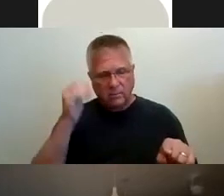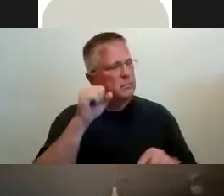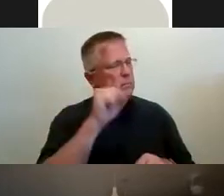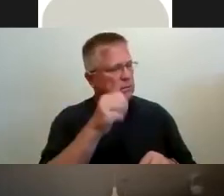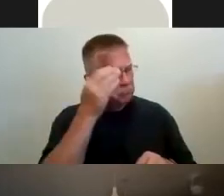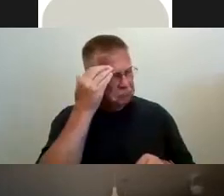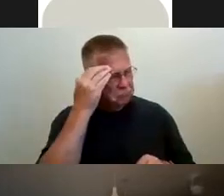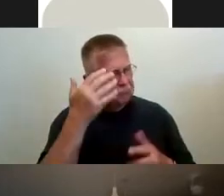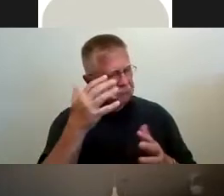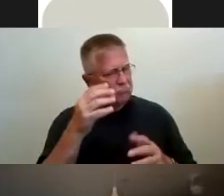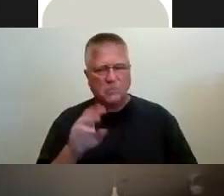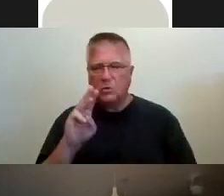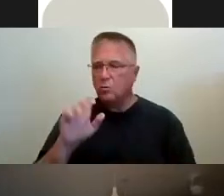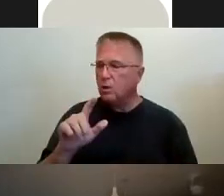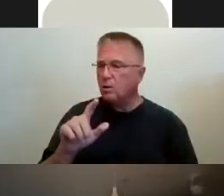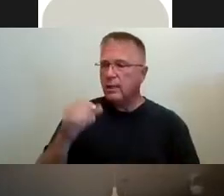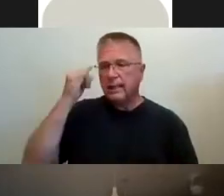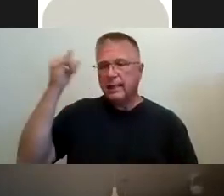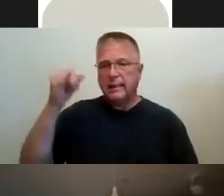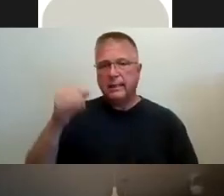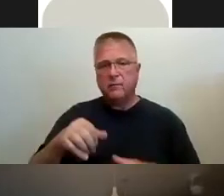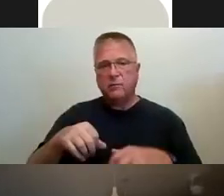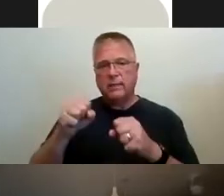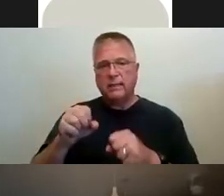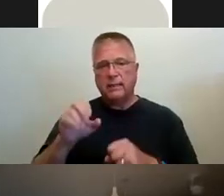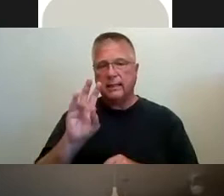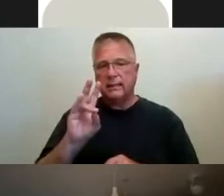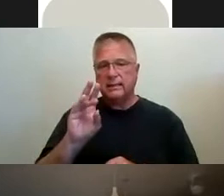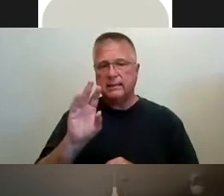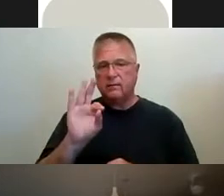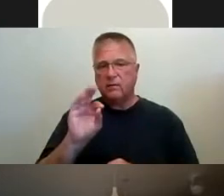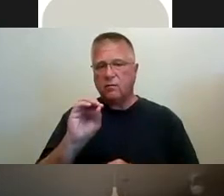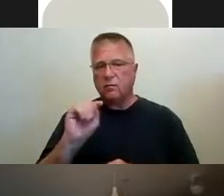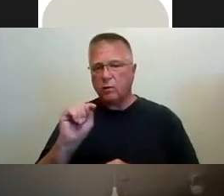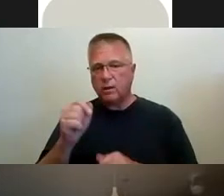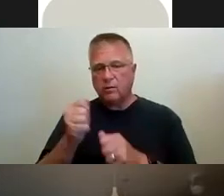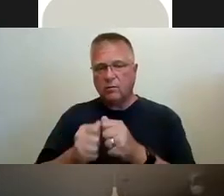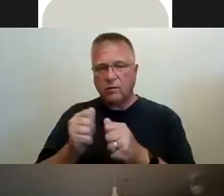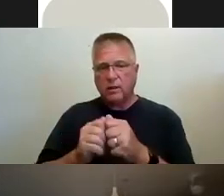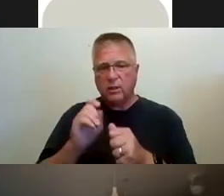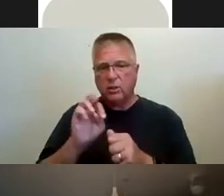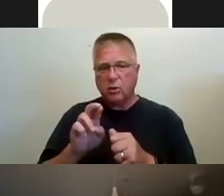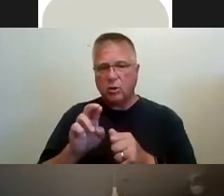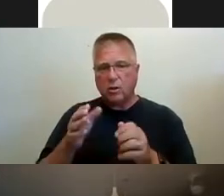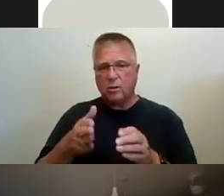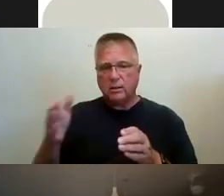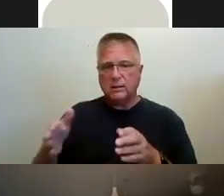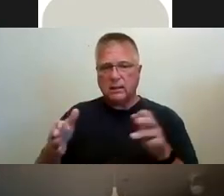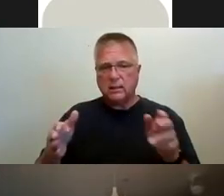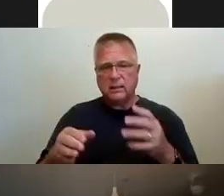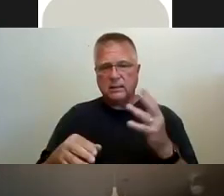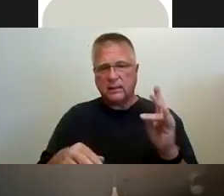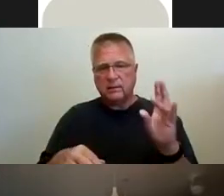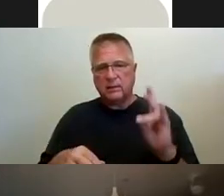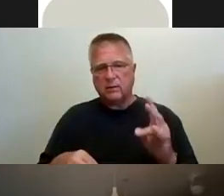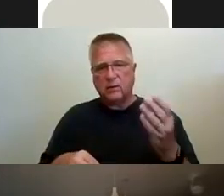All right, well, and if we're taking 7 foot for each car on each side of the street, that's 14.